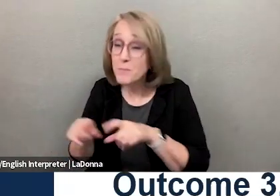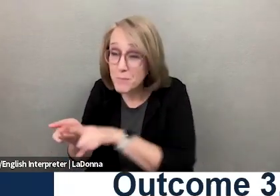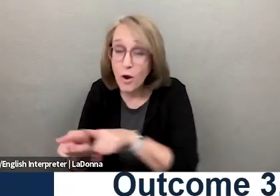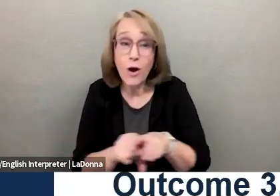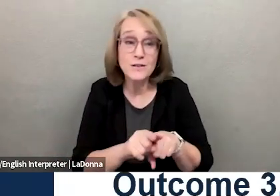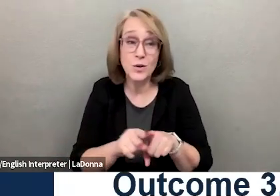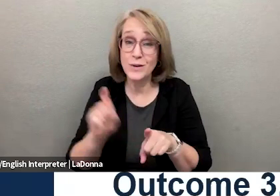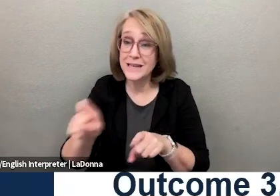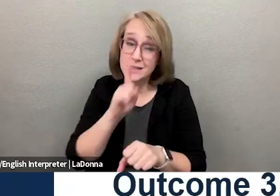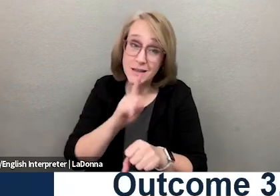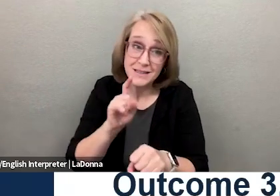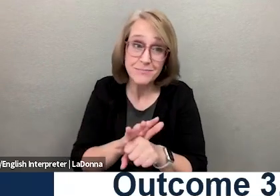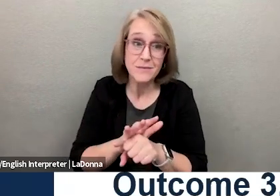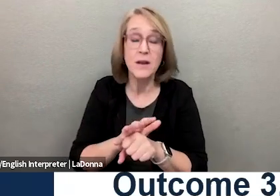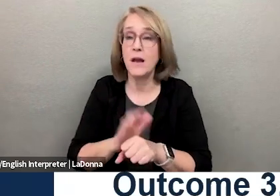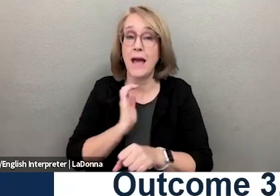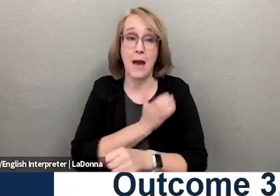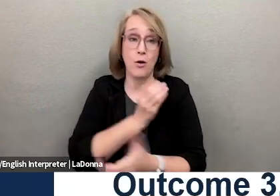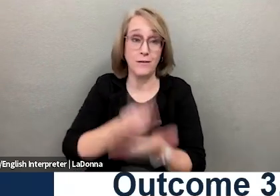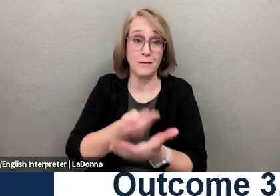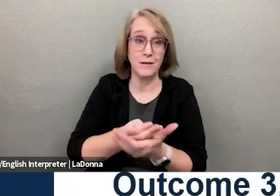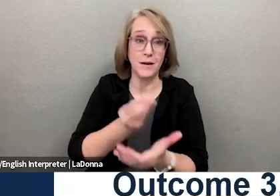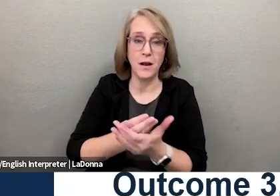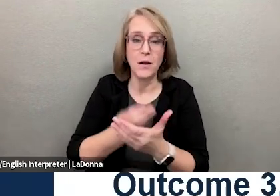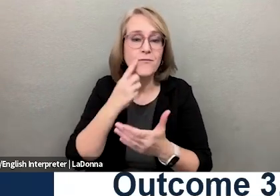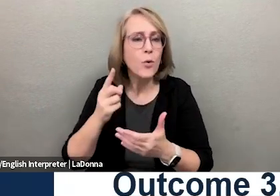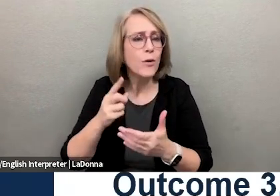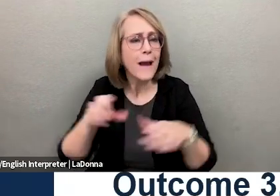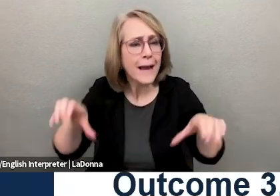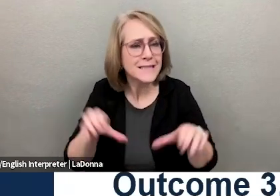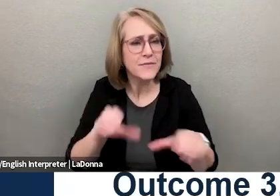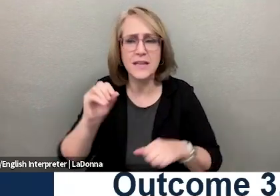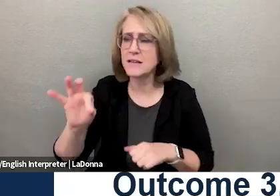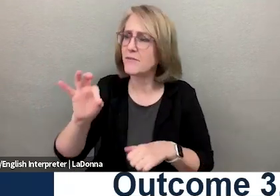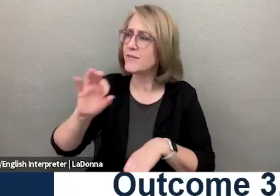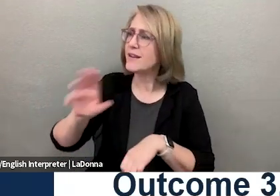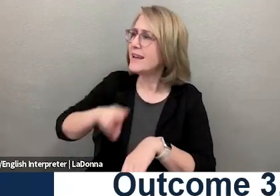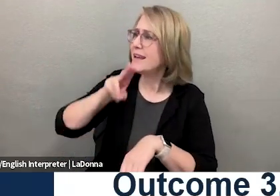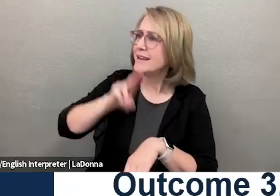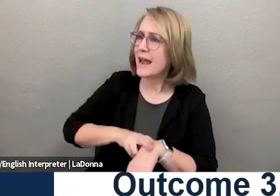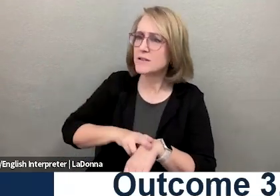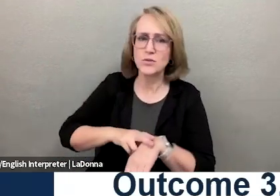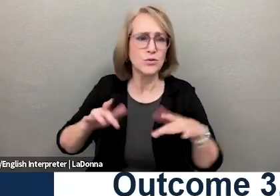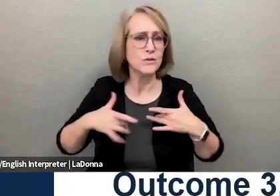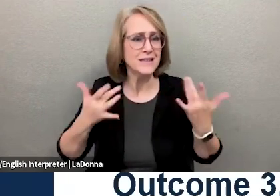continuation of funding for activities of national significance, which were really enacted by